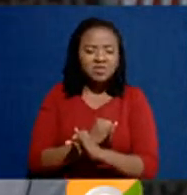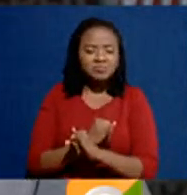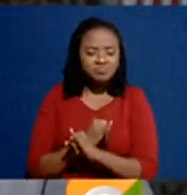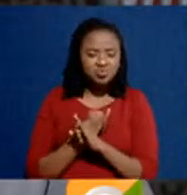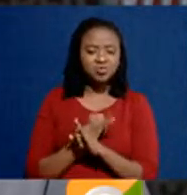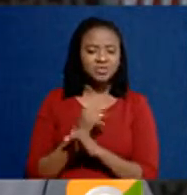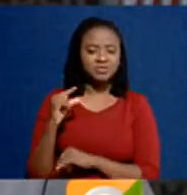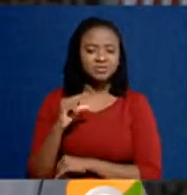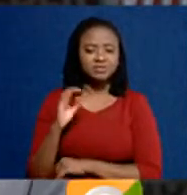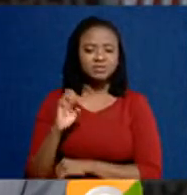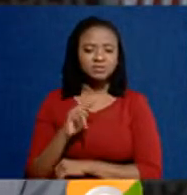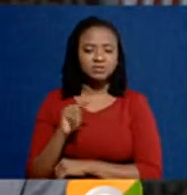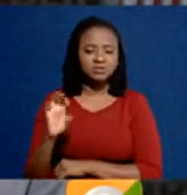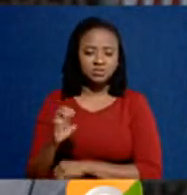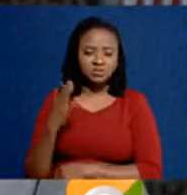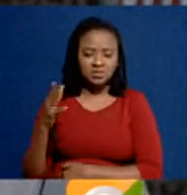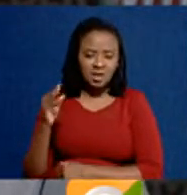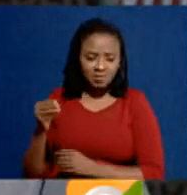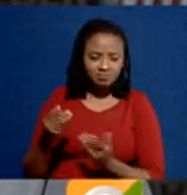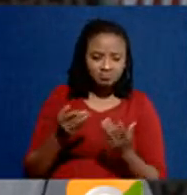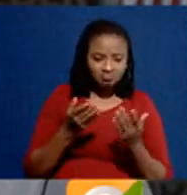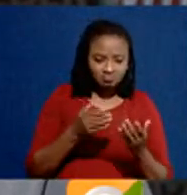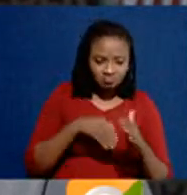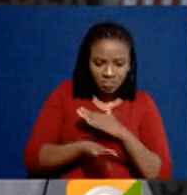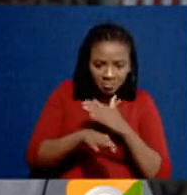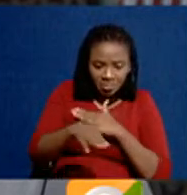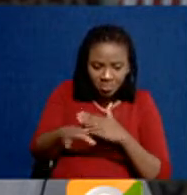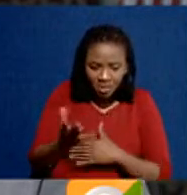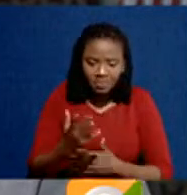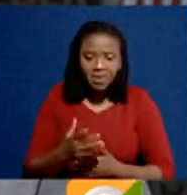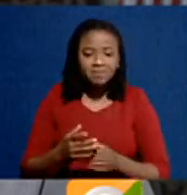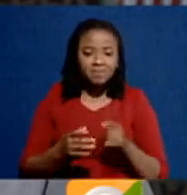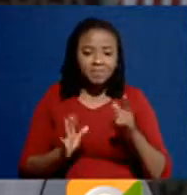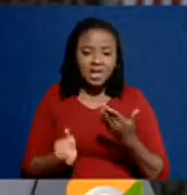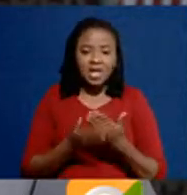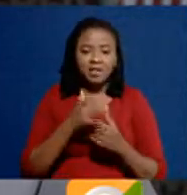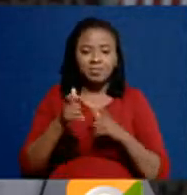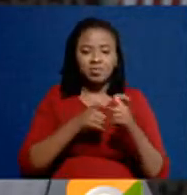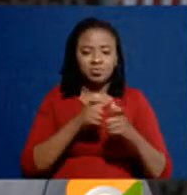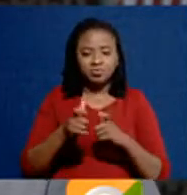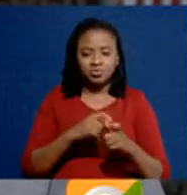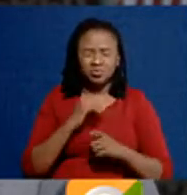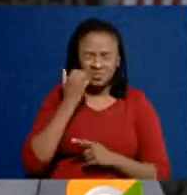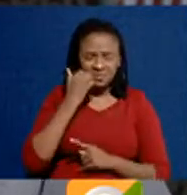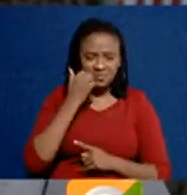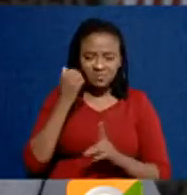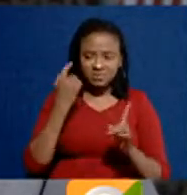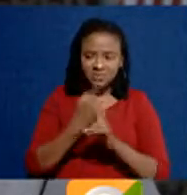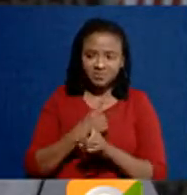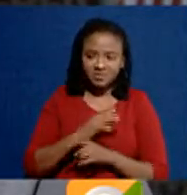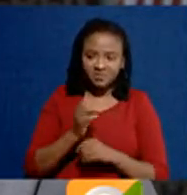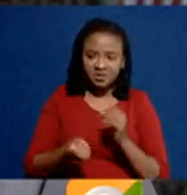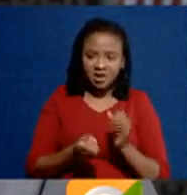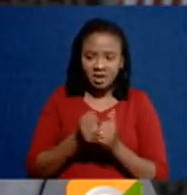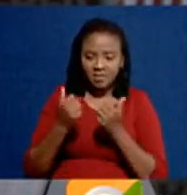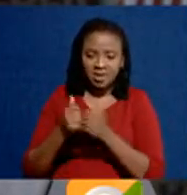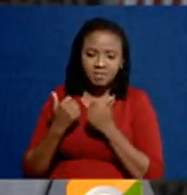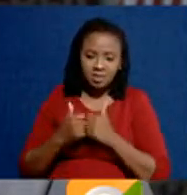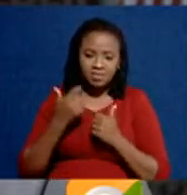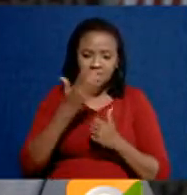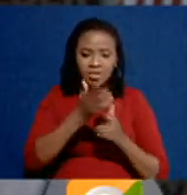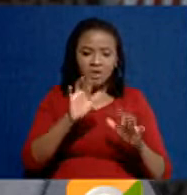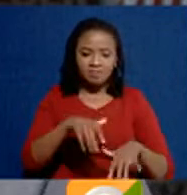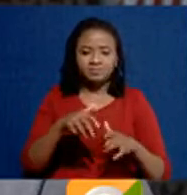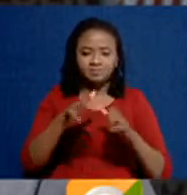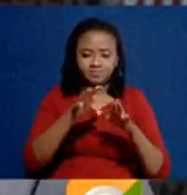helped us to reduce the levels of mastitis in our farm and occasional diseases that happen throughout the farm.